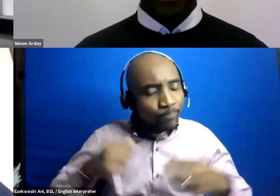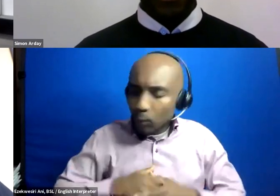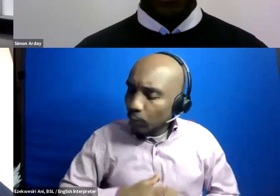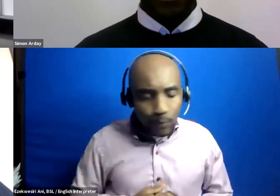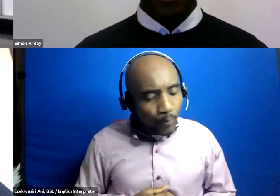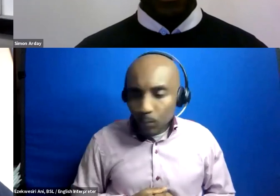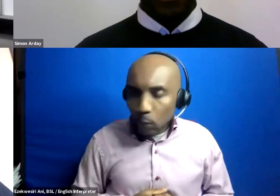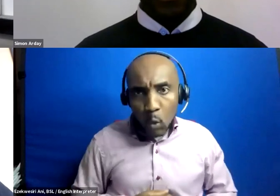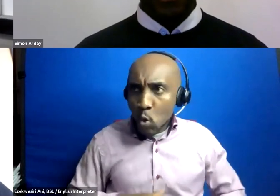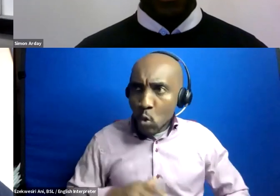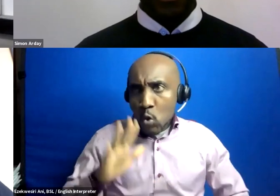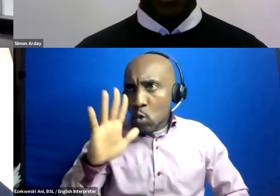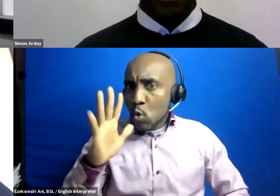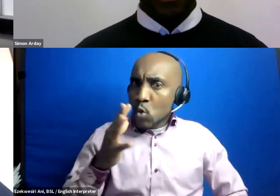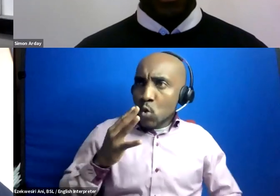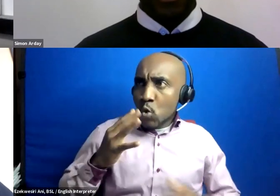dangerous.